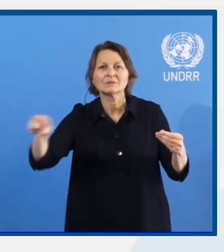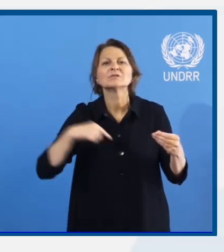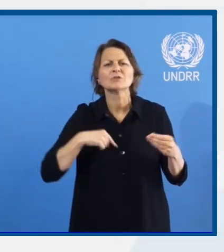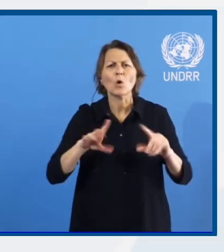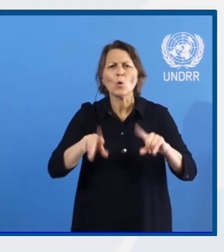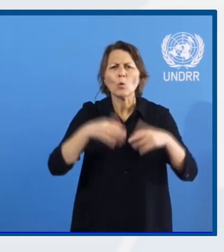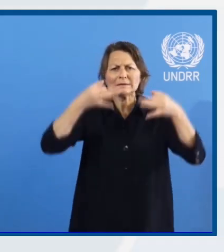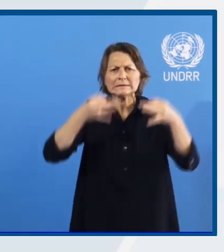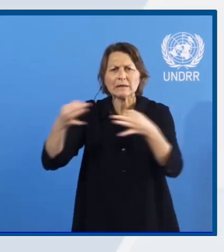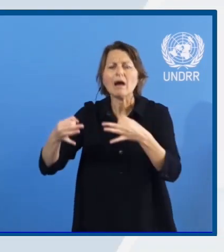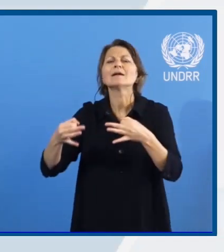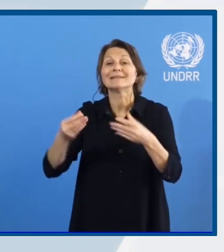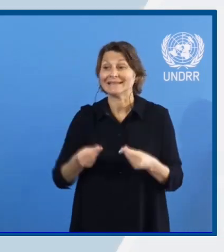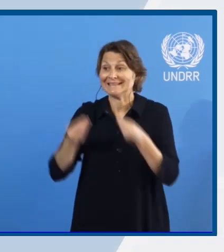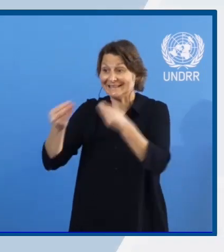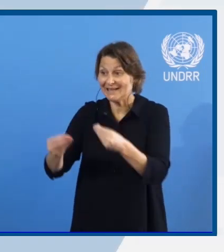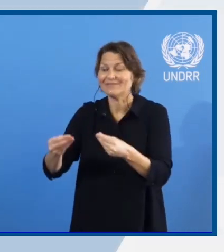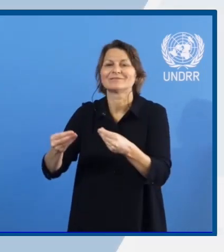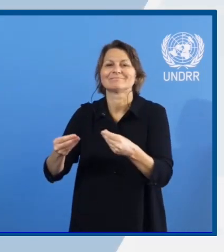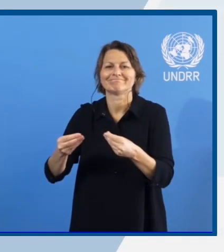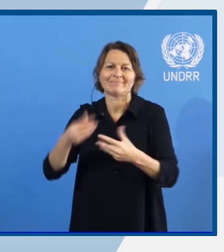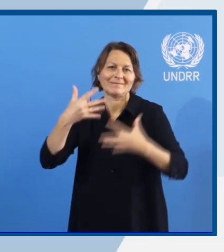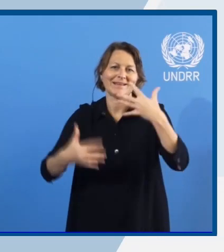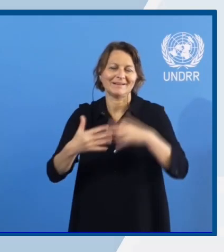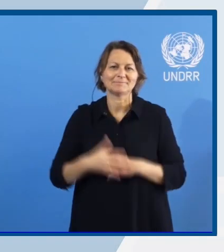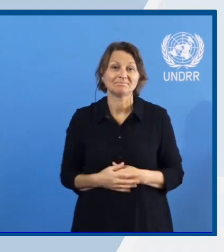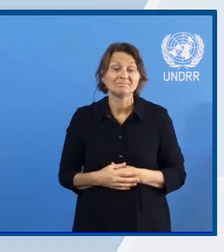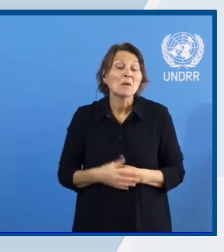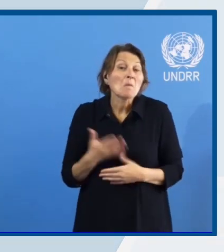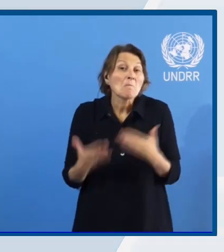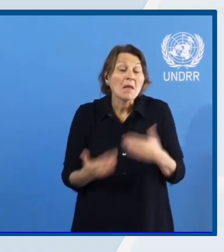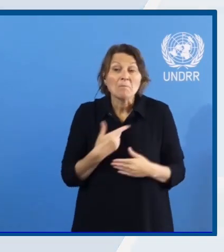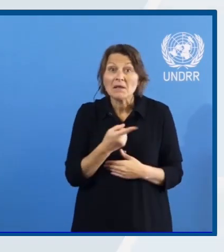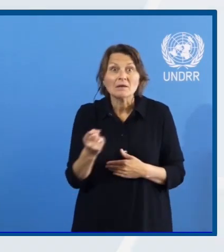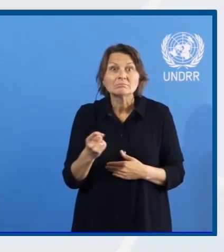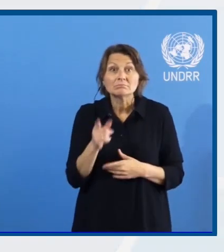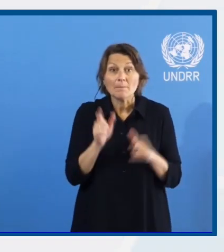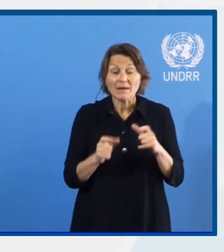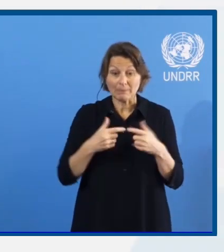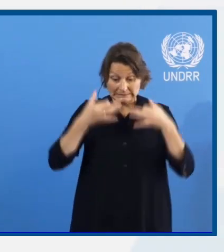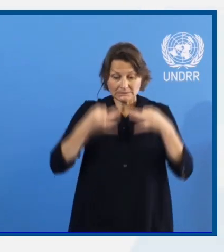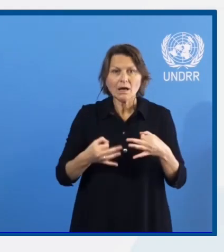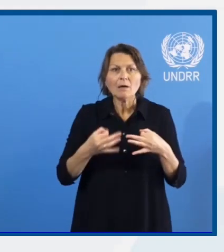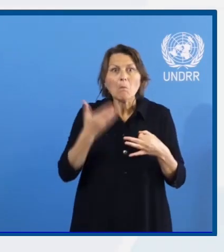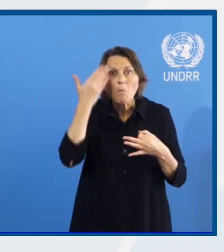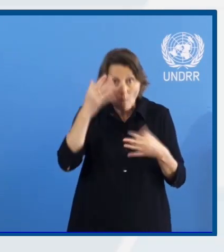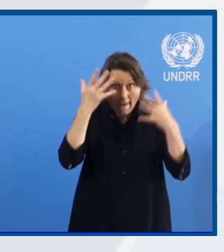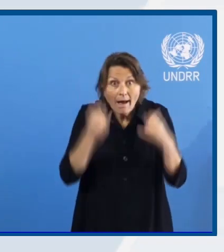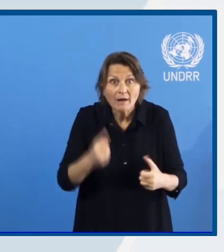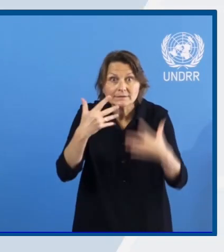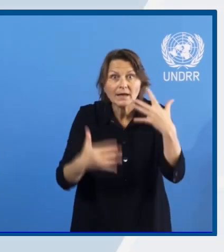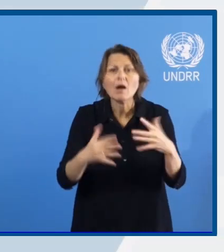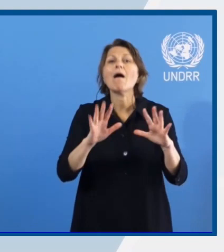find that it is not being used. This may be due to a lack of awareness of its availability or limited capacity to use